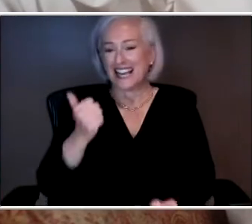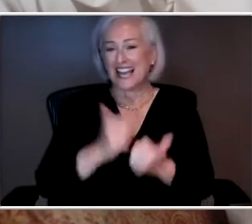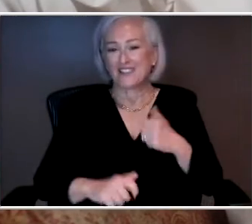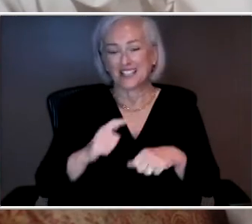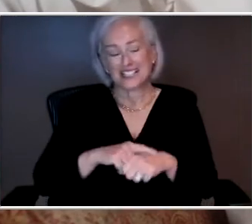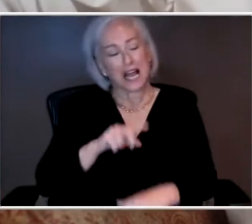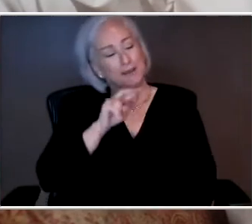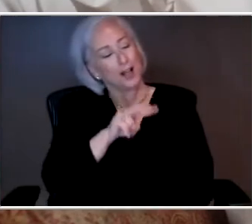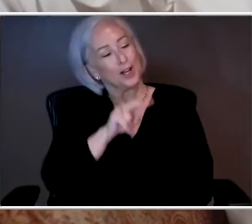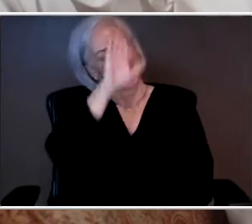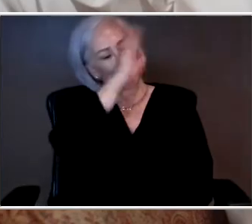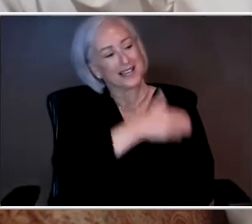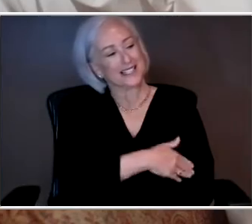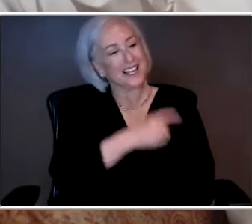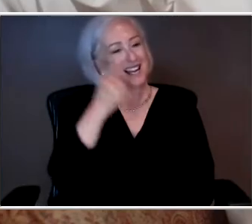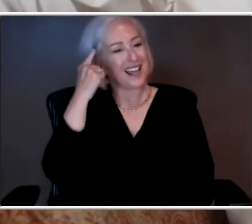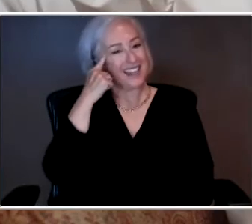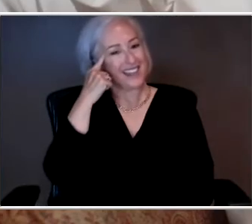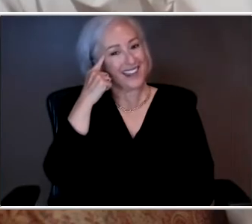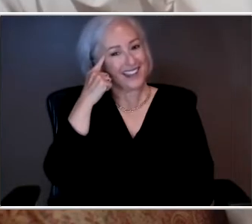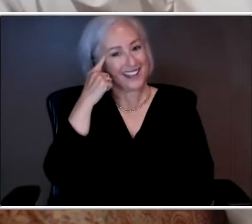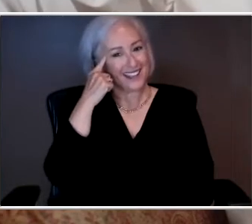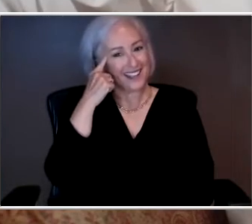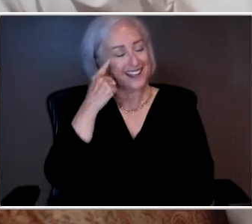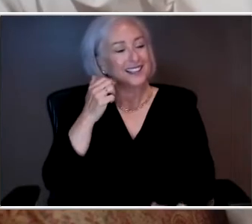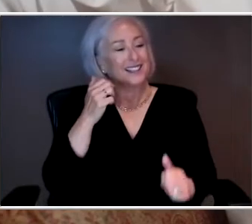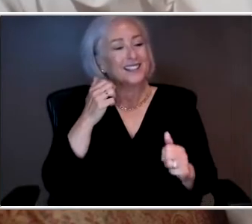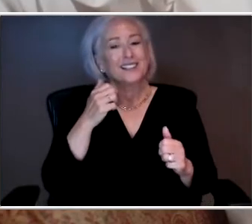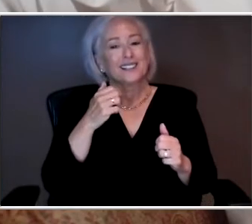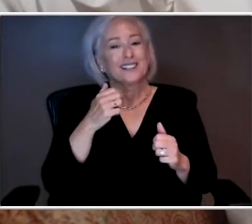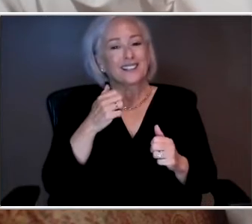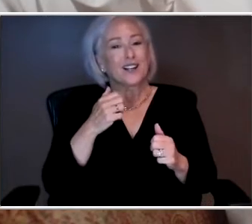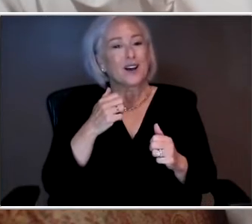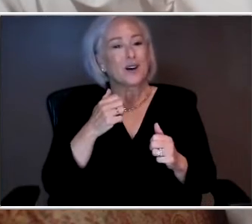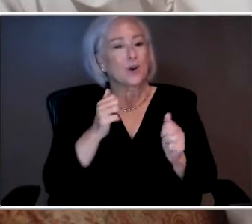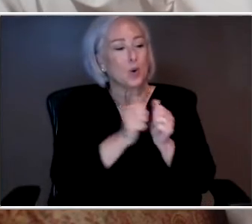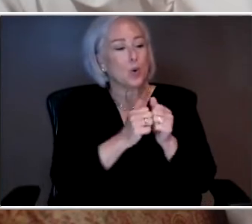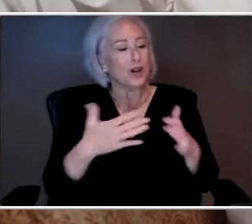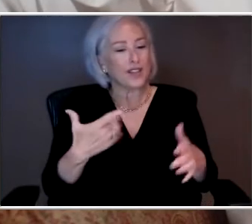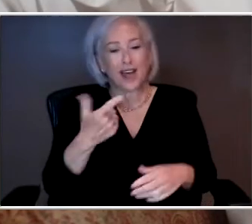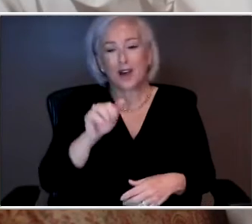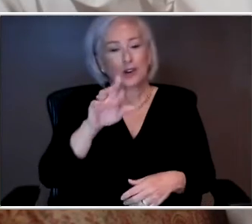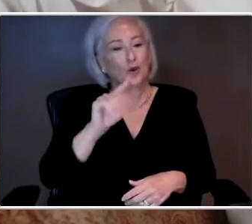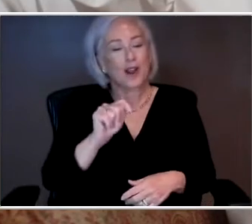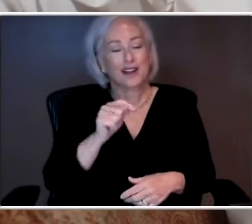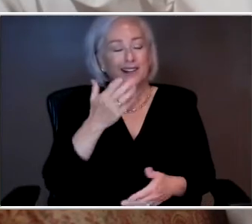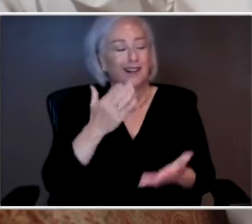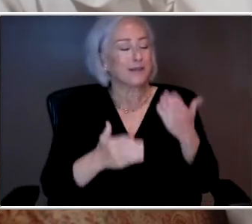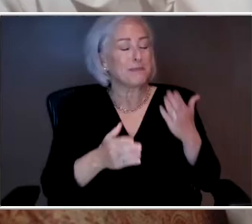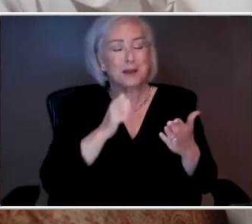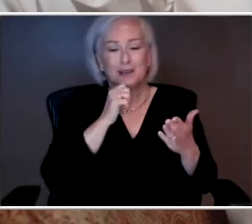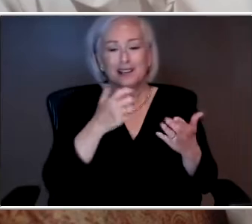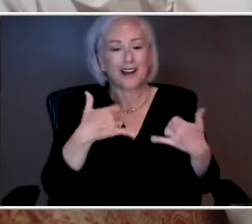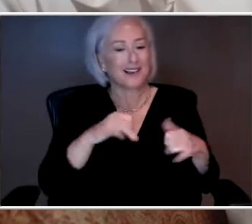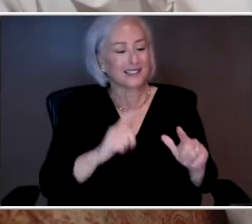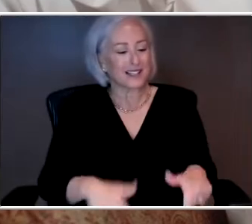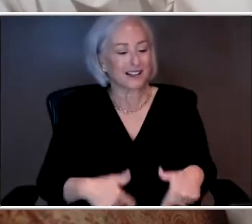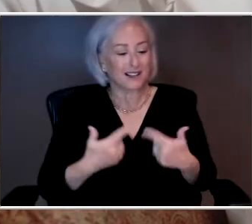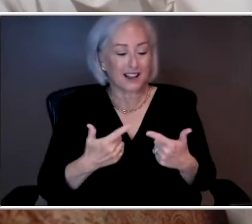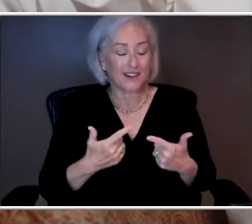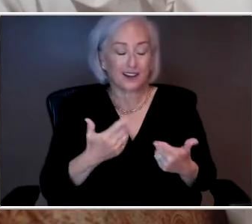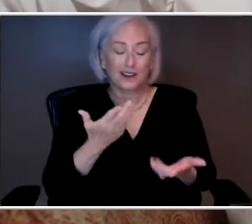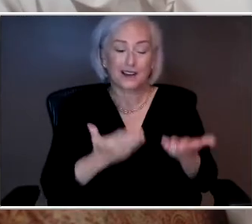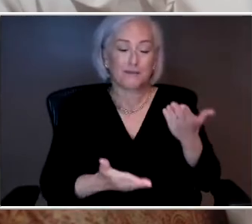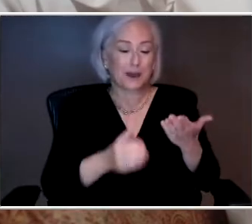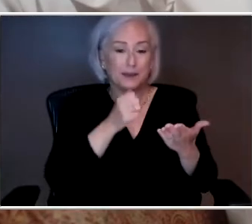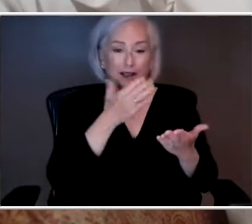for him, I probably might still be here, but not in very good health. And I did I did ask one of the doctors one time when we were